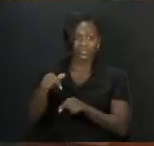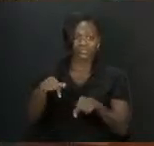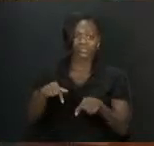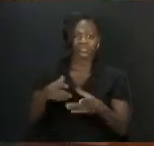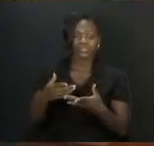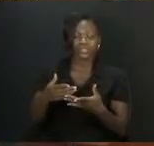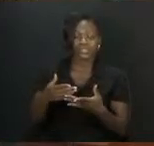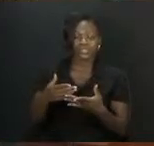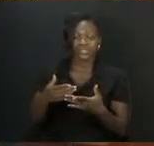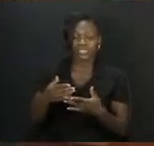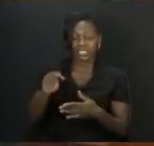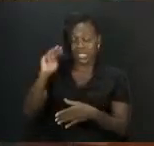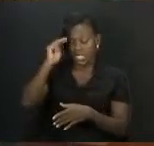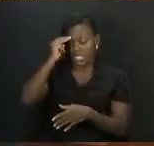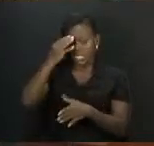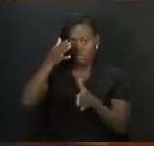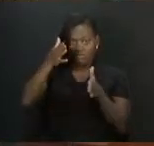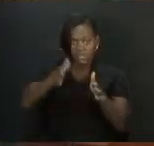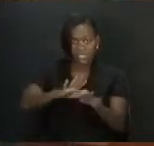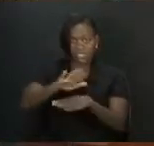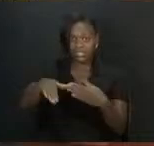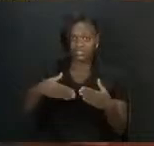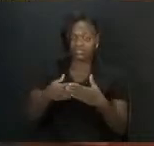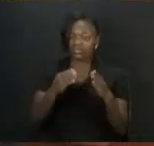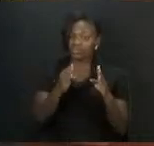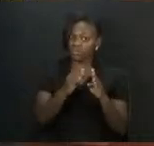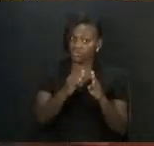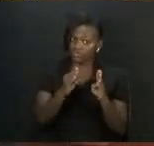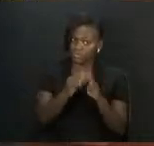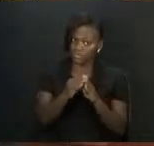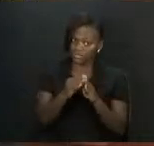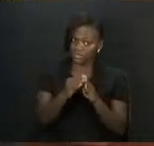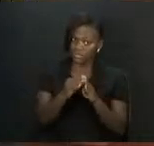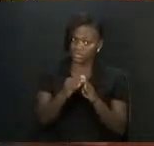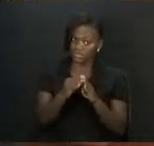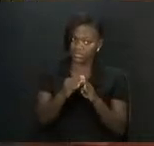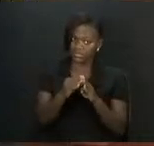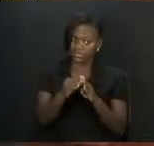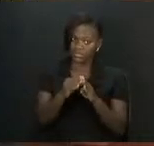Cabinet Day, so he is attending upon Cabinet.